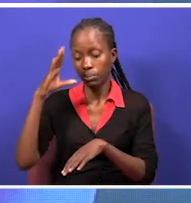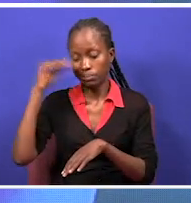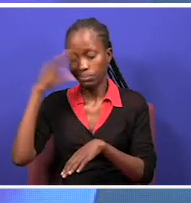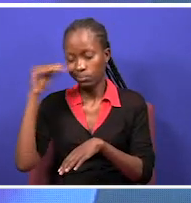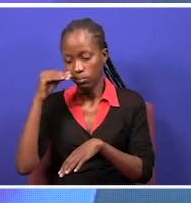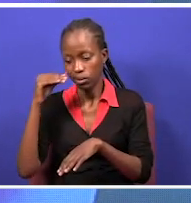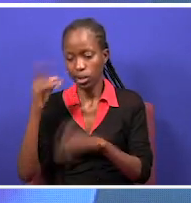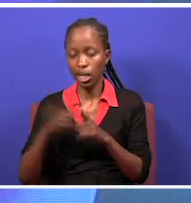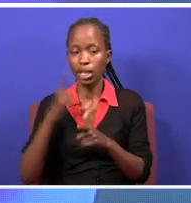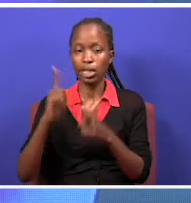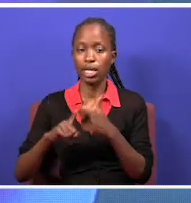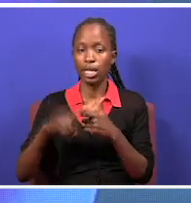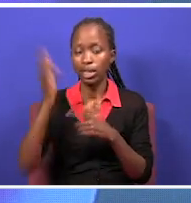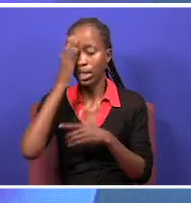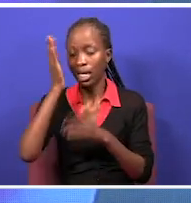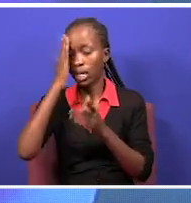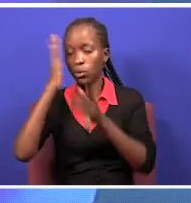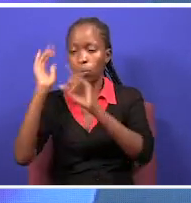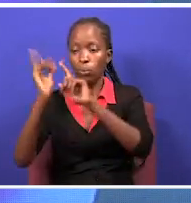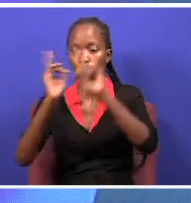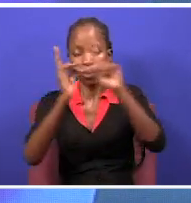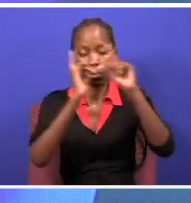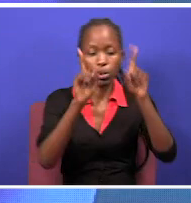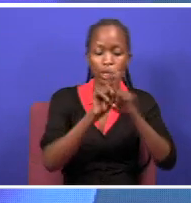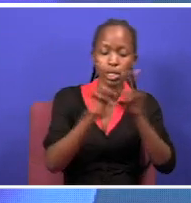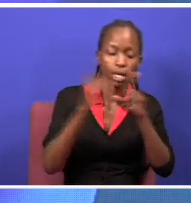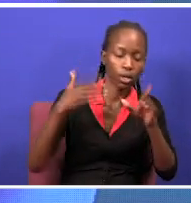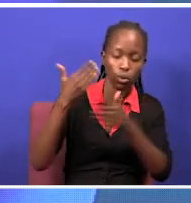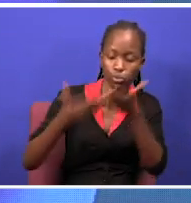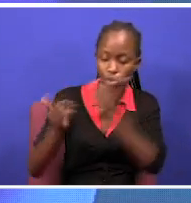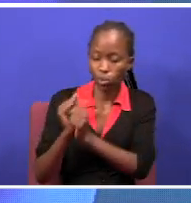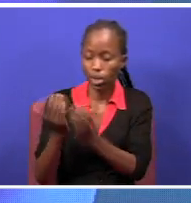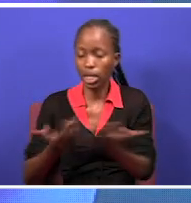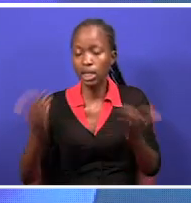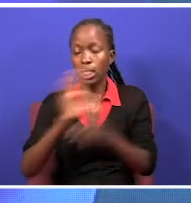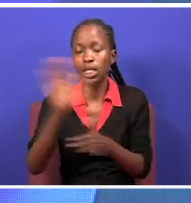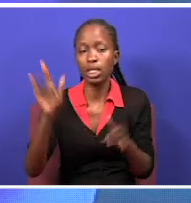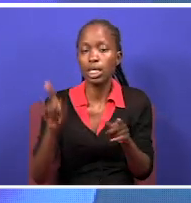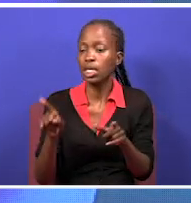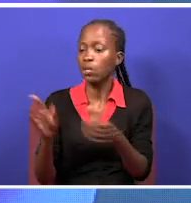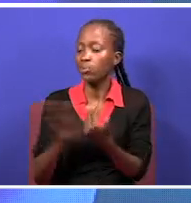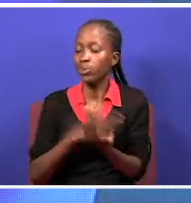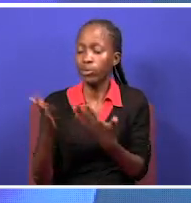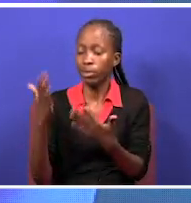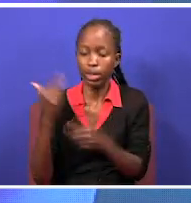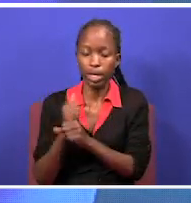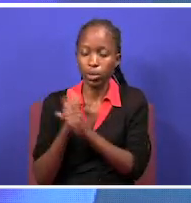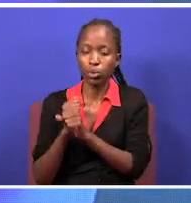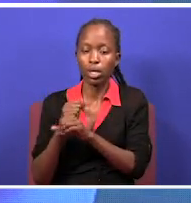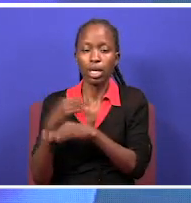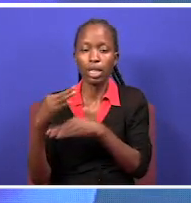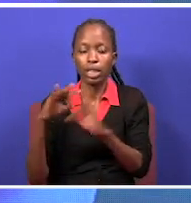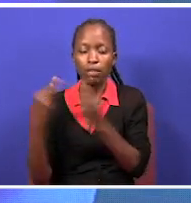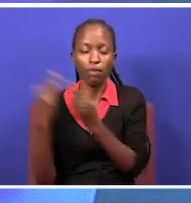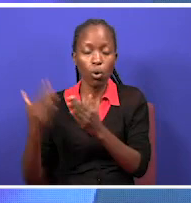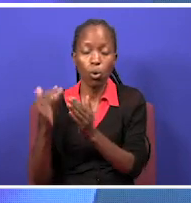they spent time with their children as they did the chores, as they, whatever they were doing. So they had